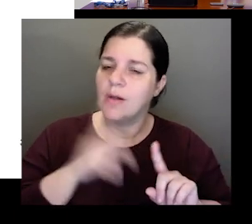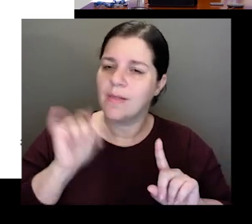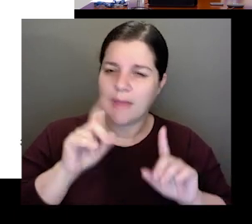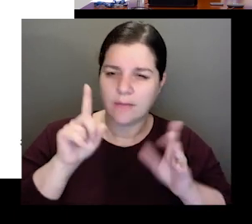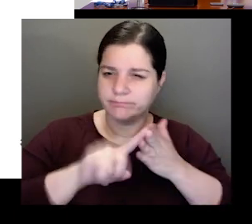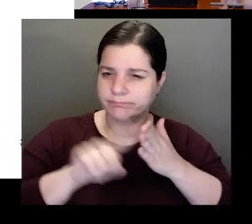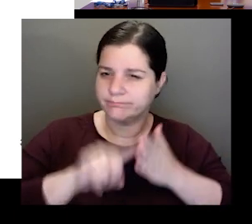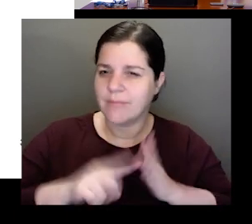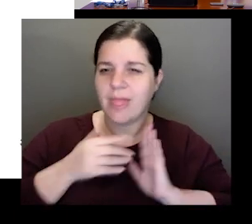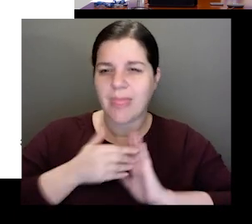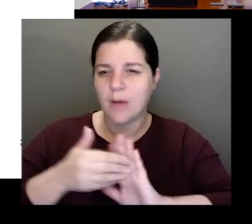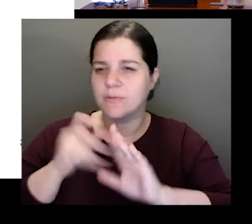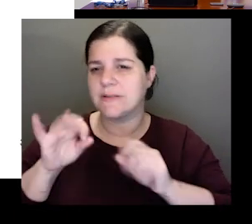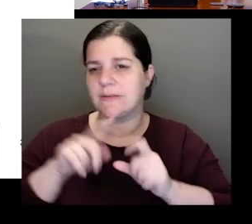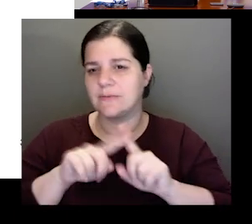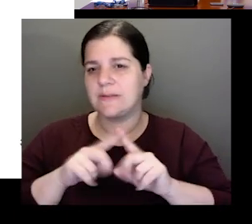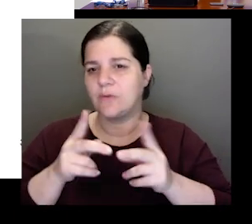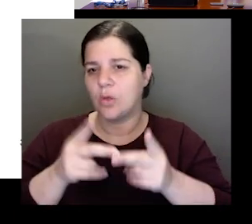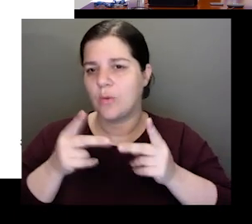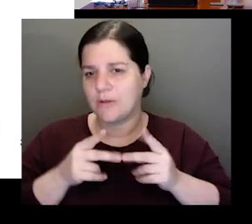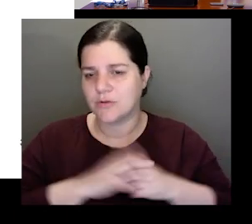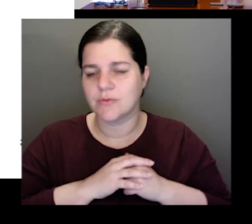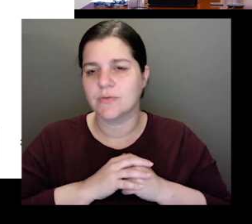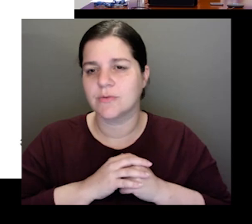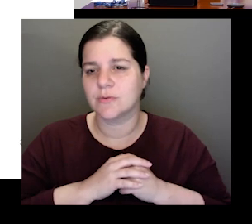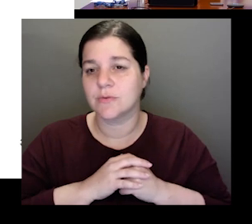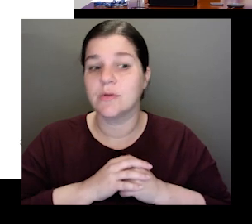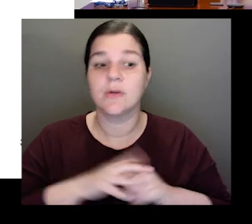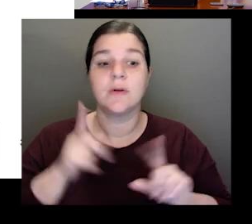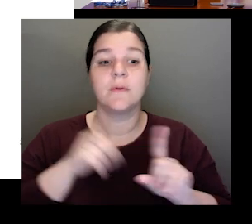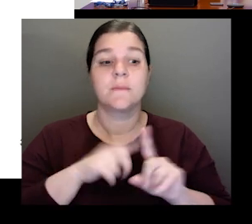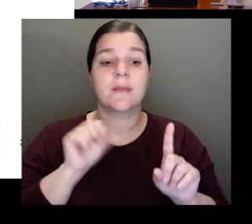locations. In 2021, SLTT officials began